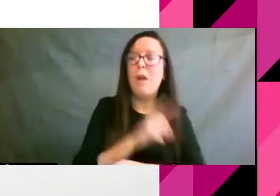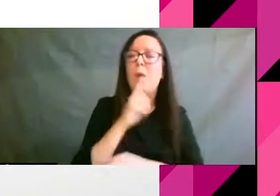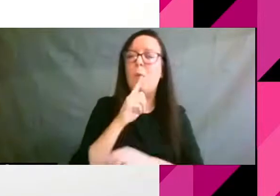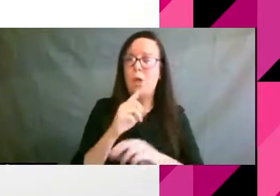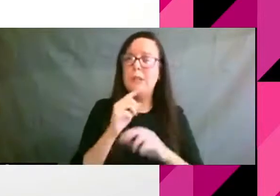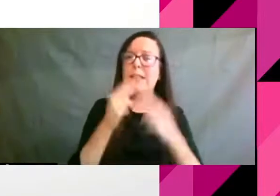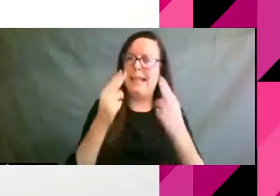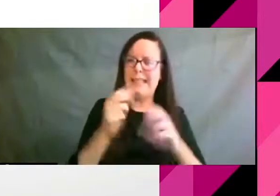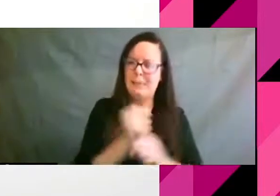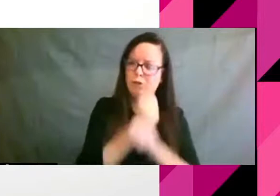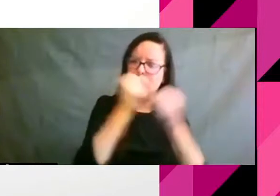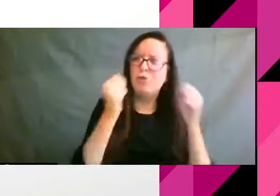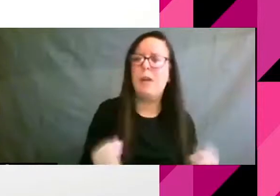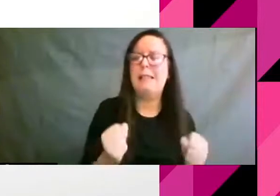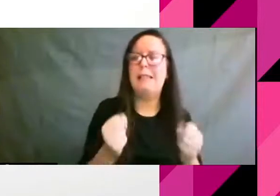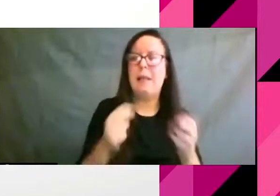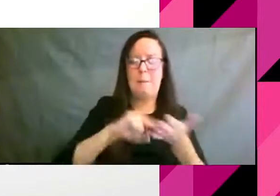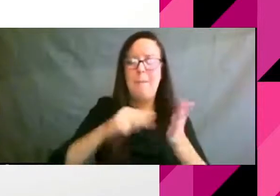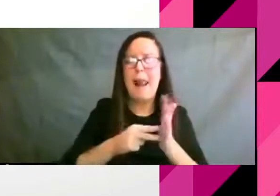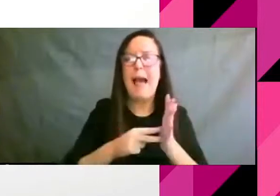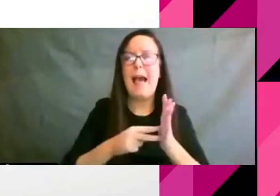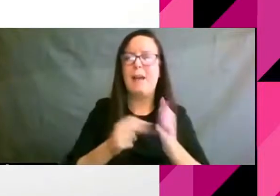specific action plans and